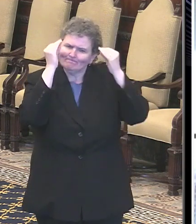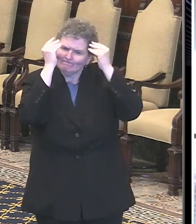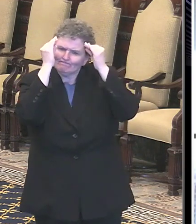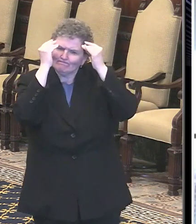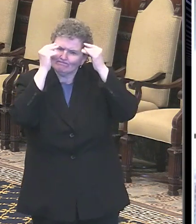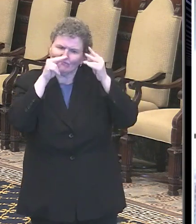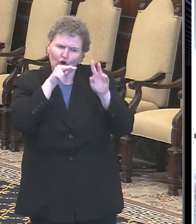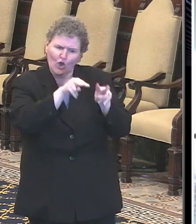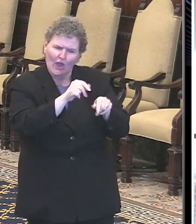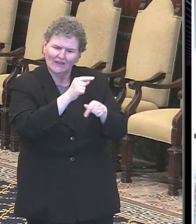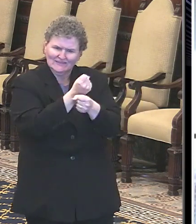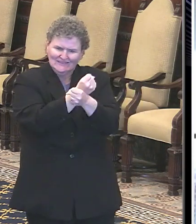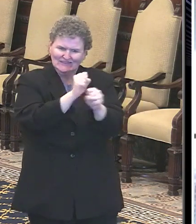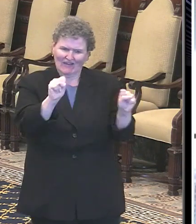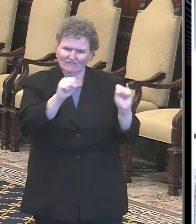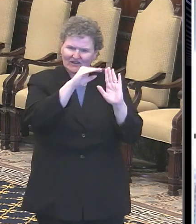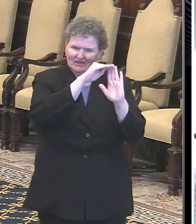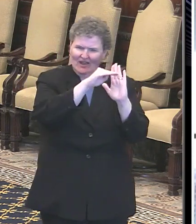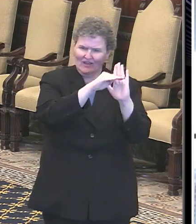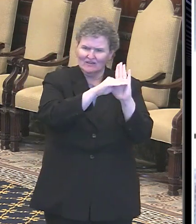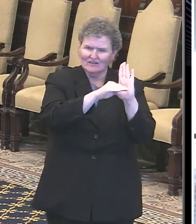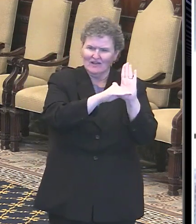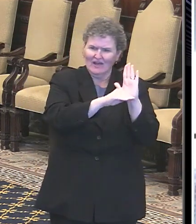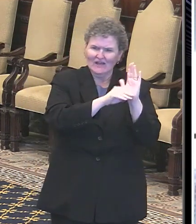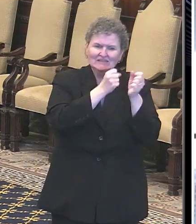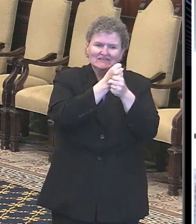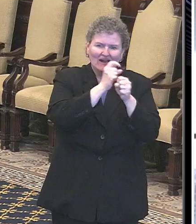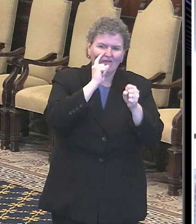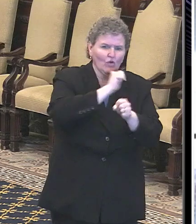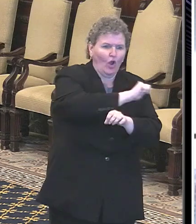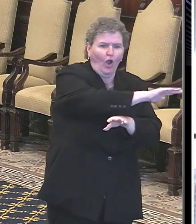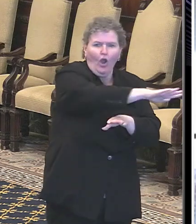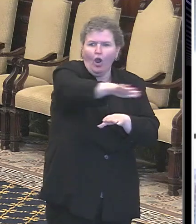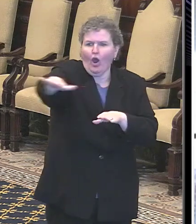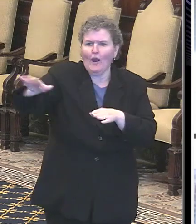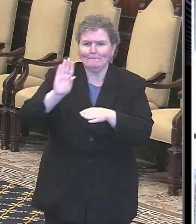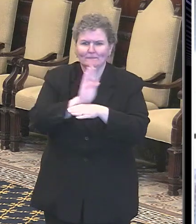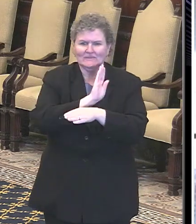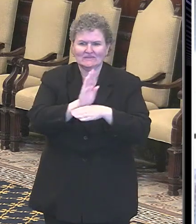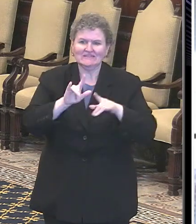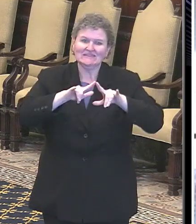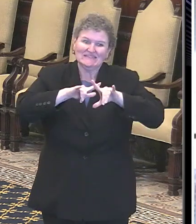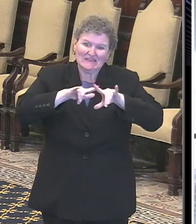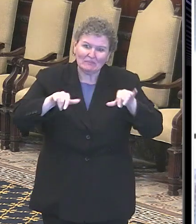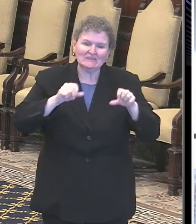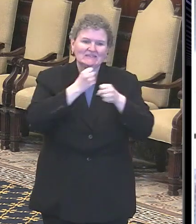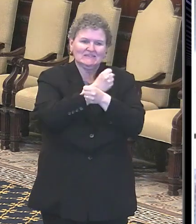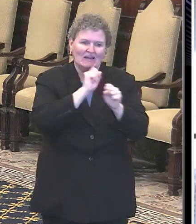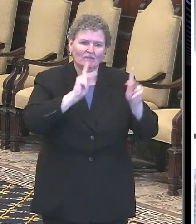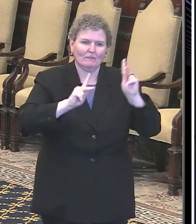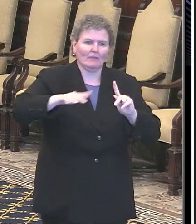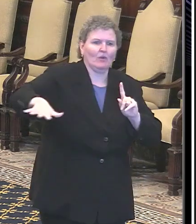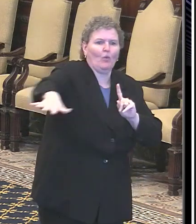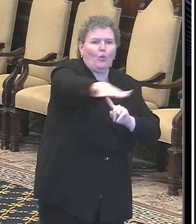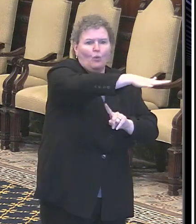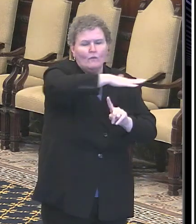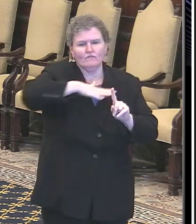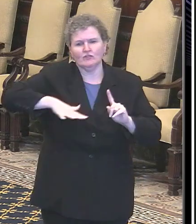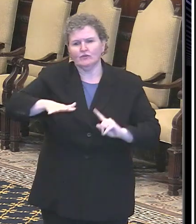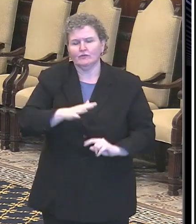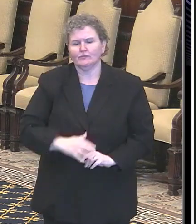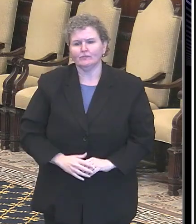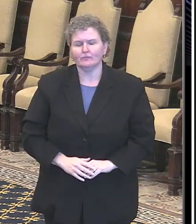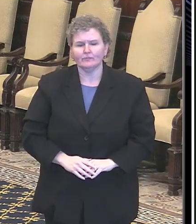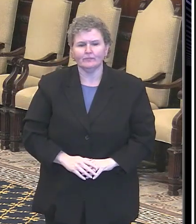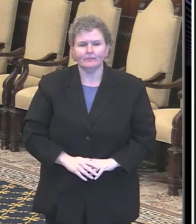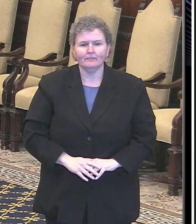to support all of our stakeholders as we want to keep all of our employees and our customers safe. Okay, and